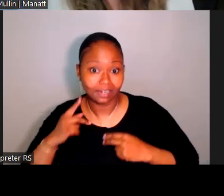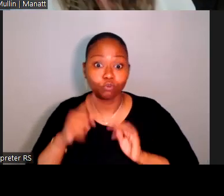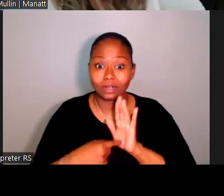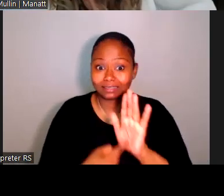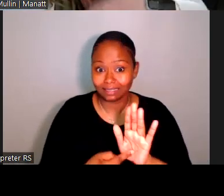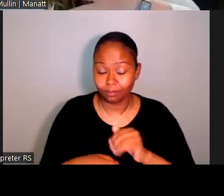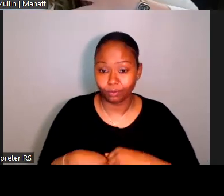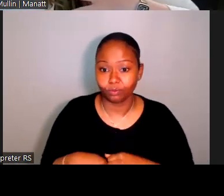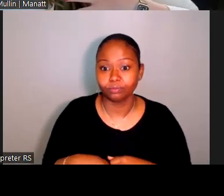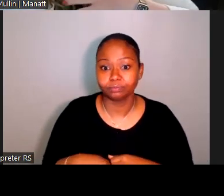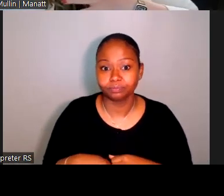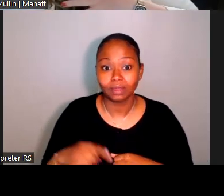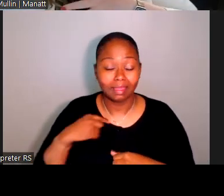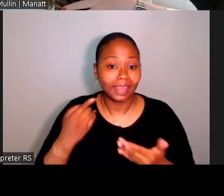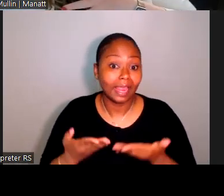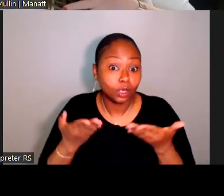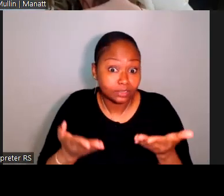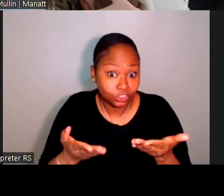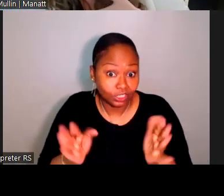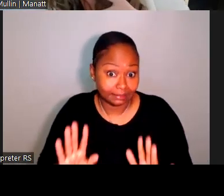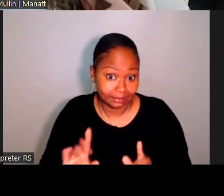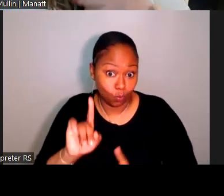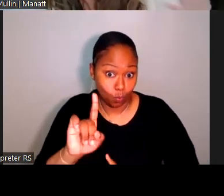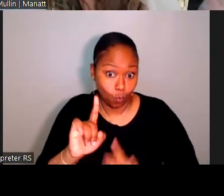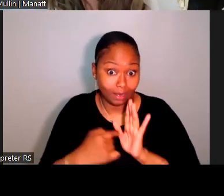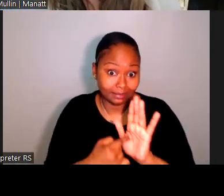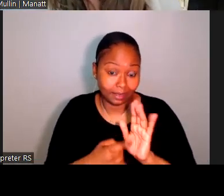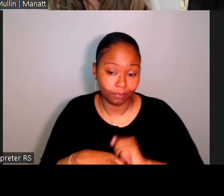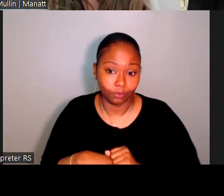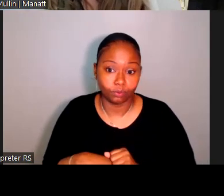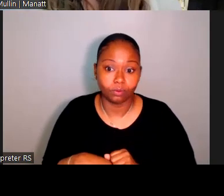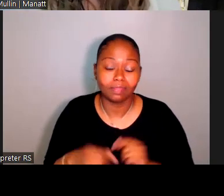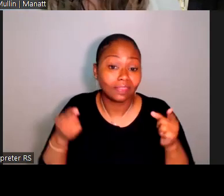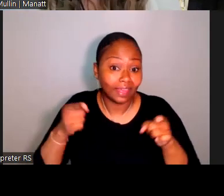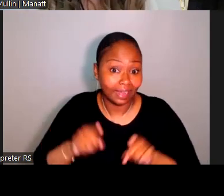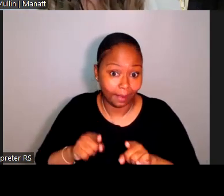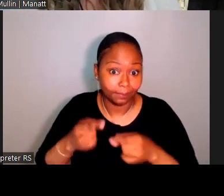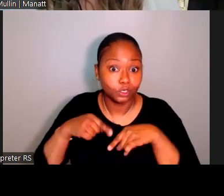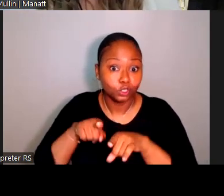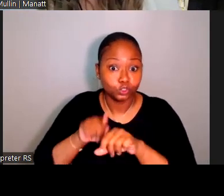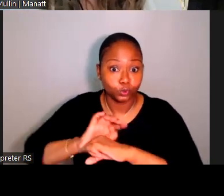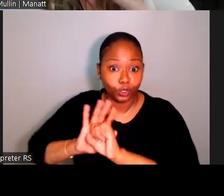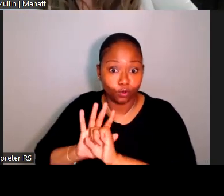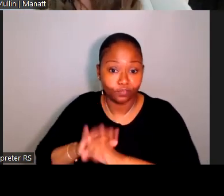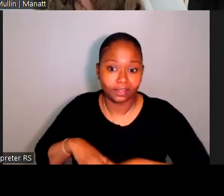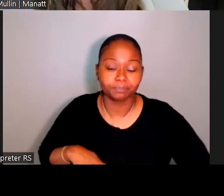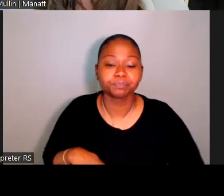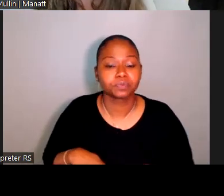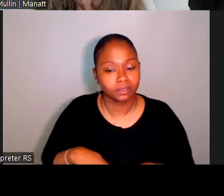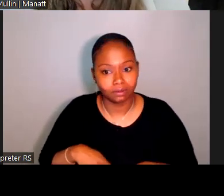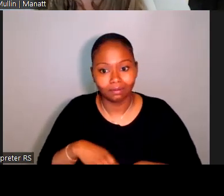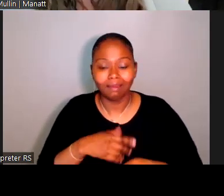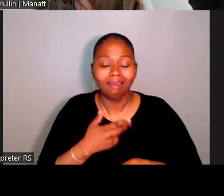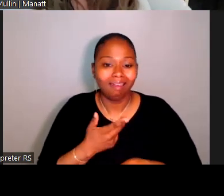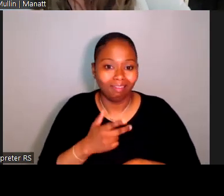example, that I'll just suggest and put out there is one, for example, that happened in COVID, where vaccines were rolled out in